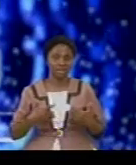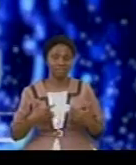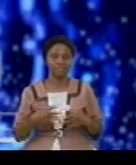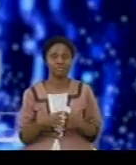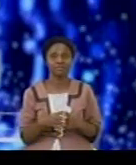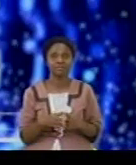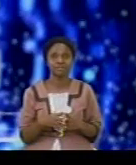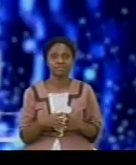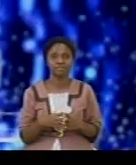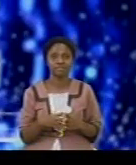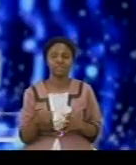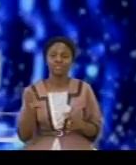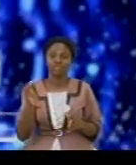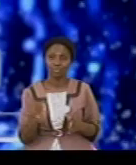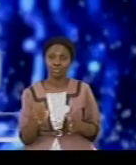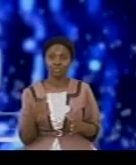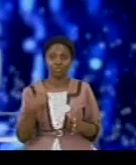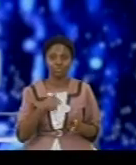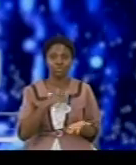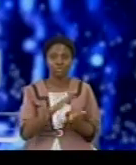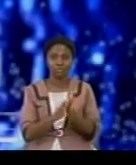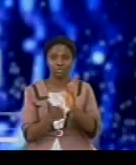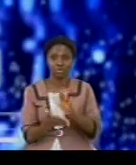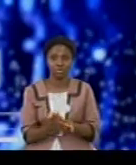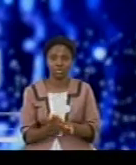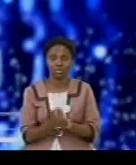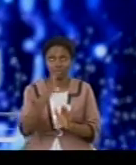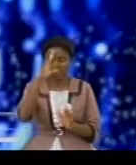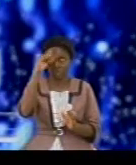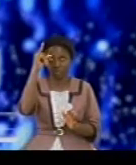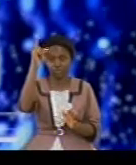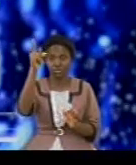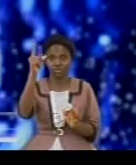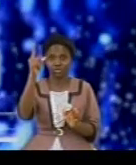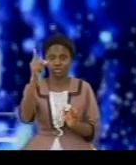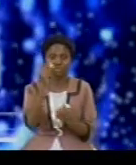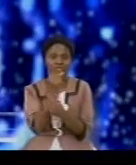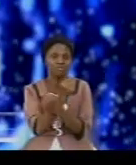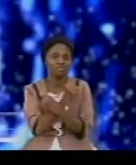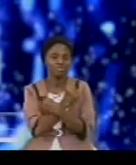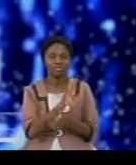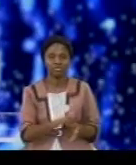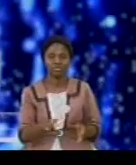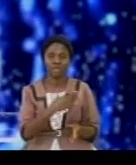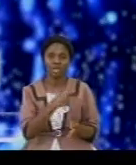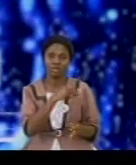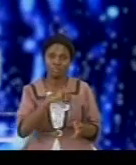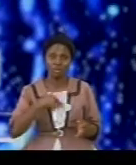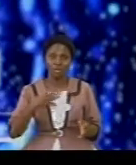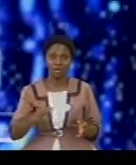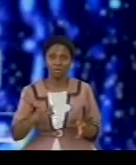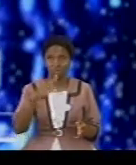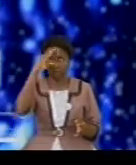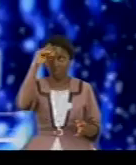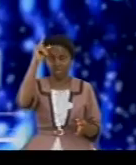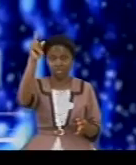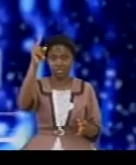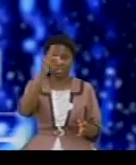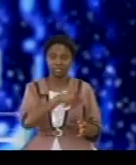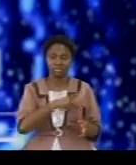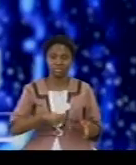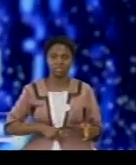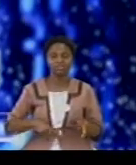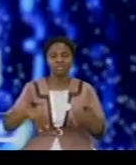God. And so we became his own dear children and members of his kingdom. And when we come